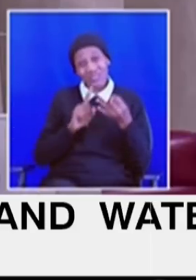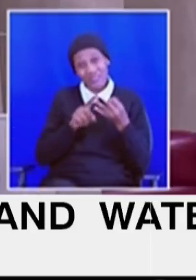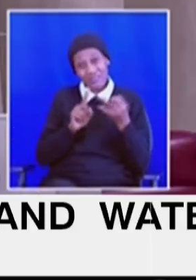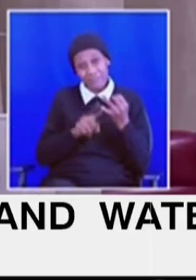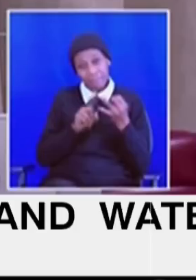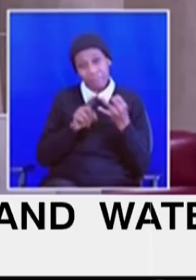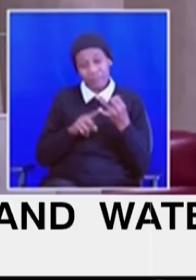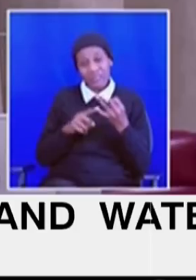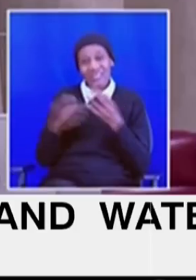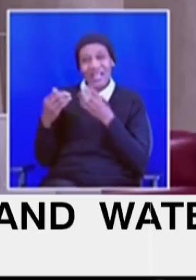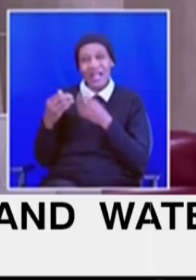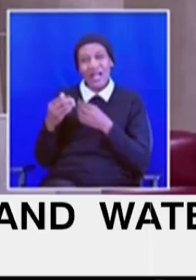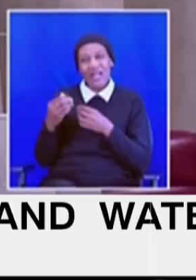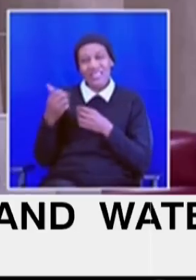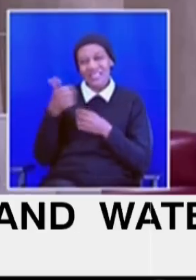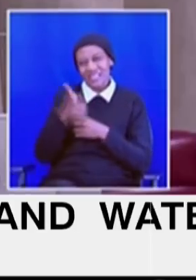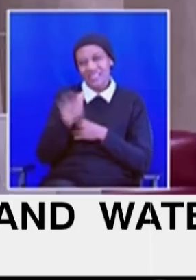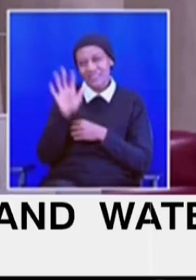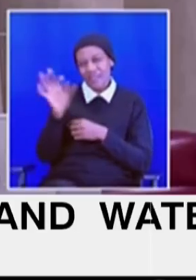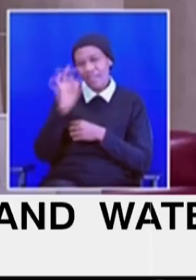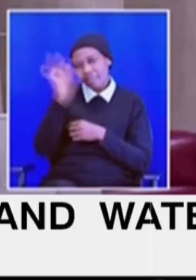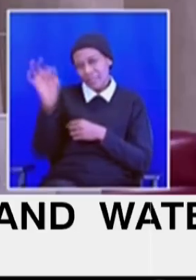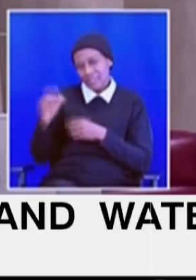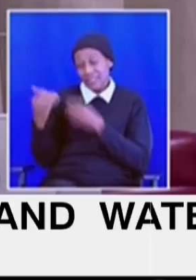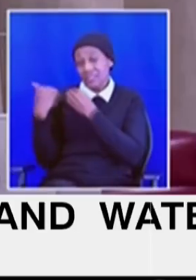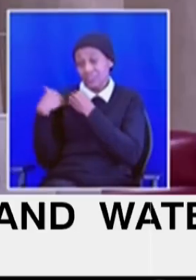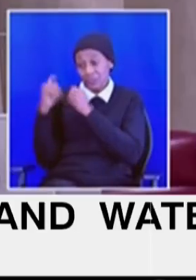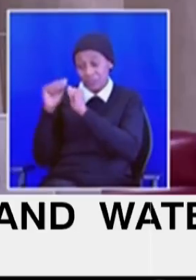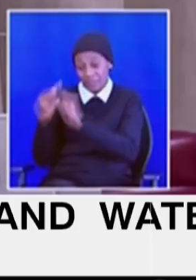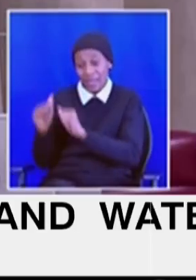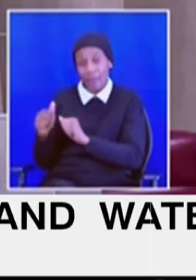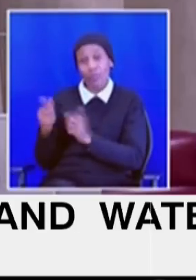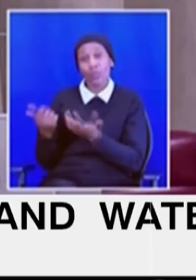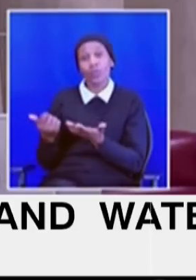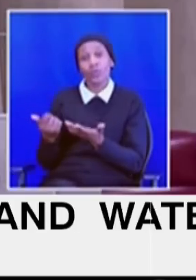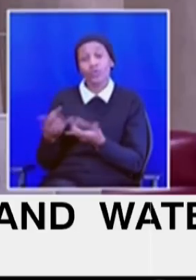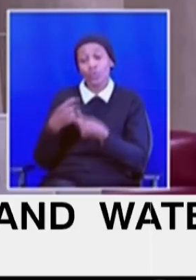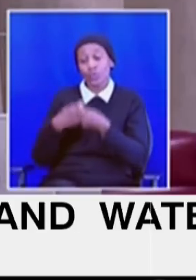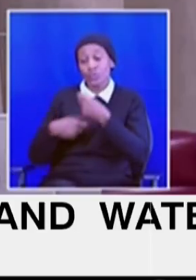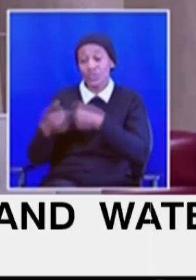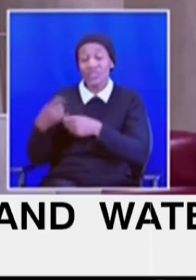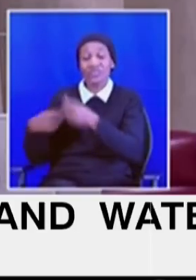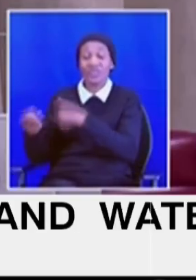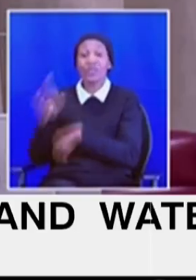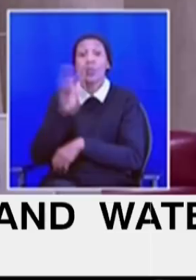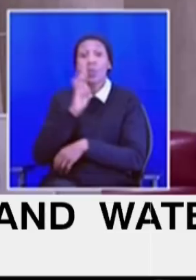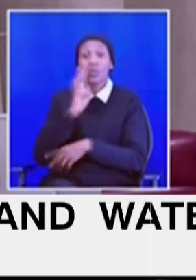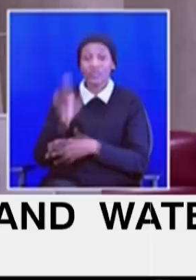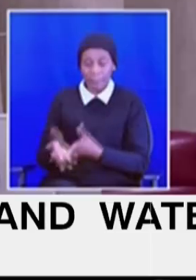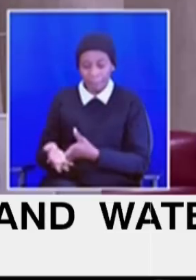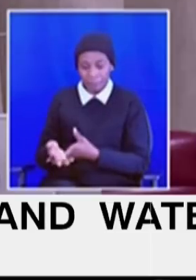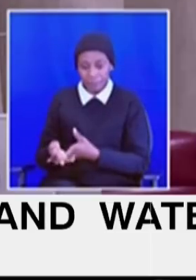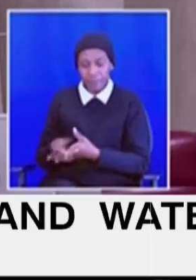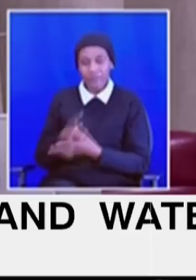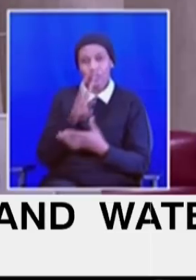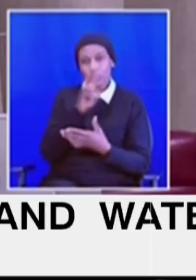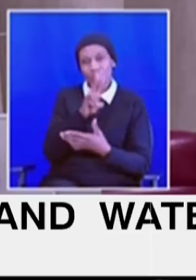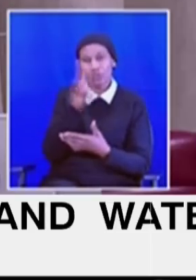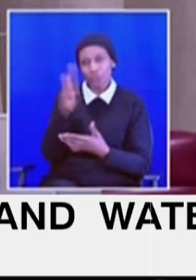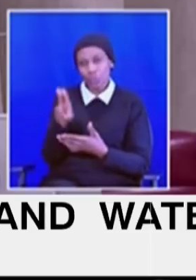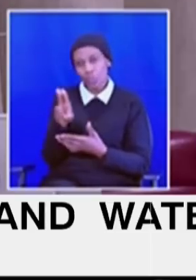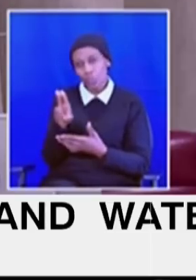responsible for 65% of the debt to the water trading entity. As of the